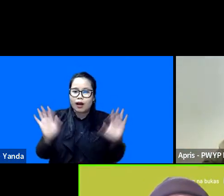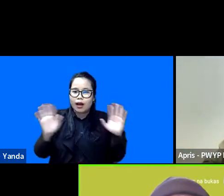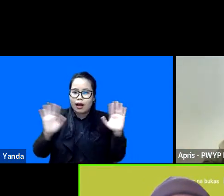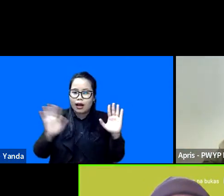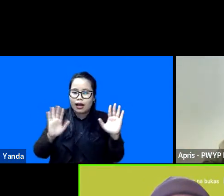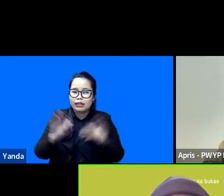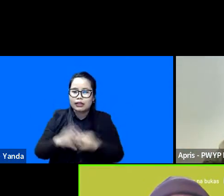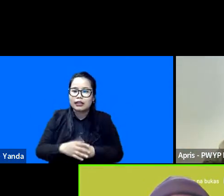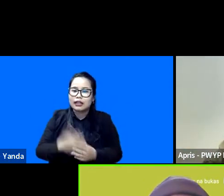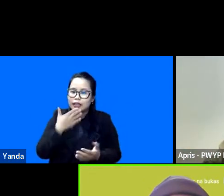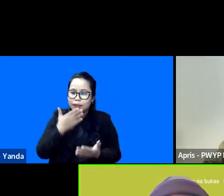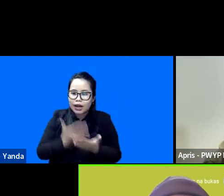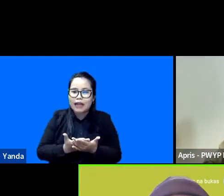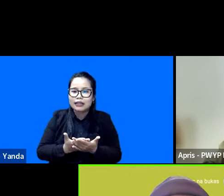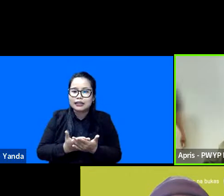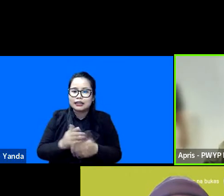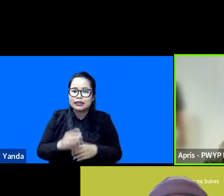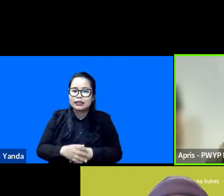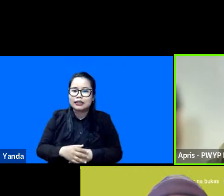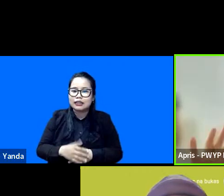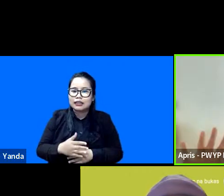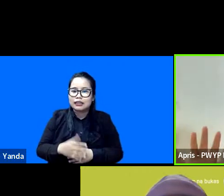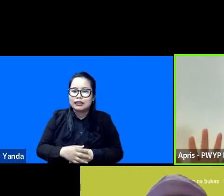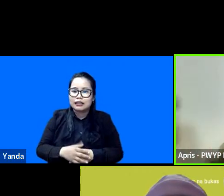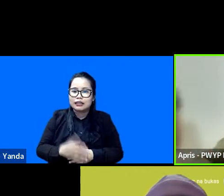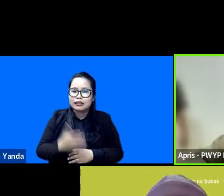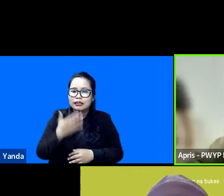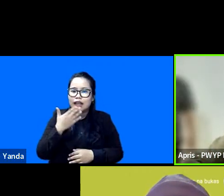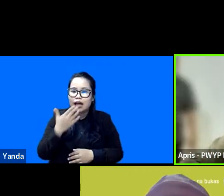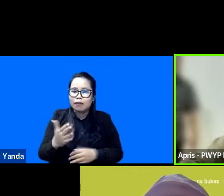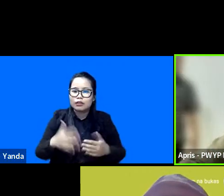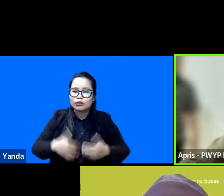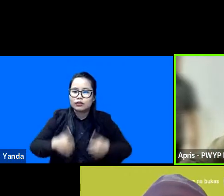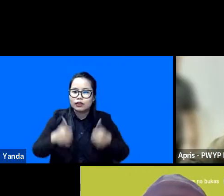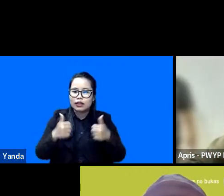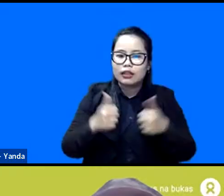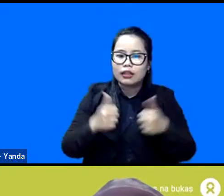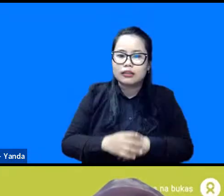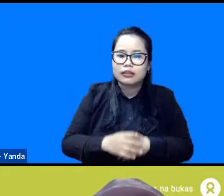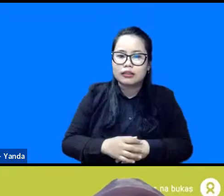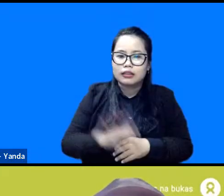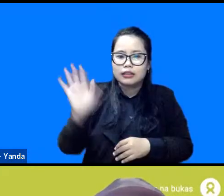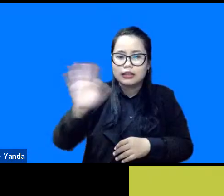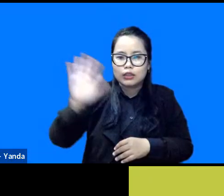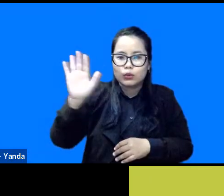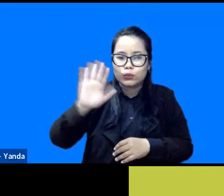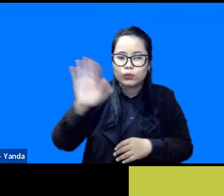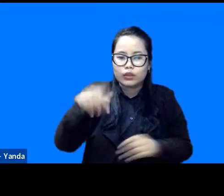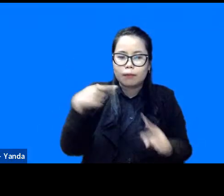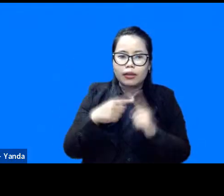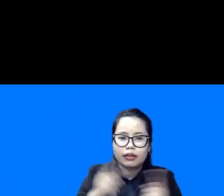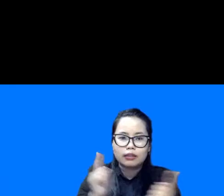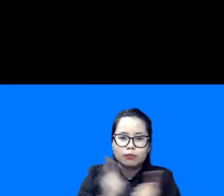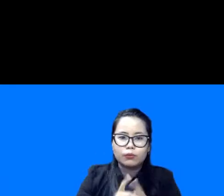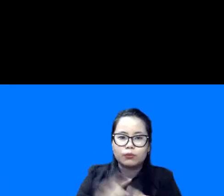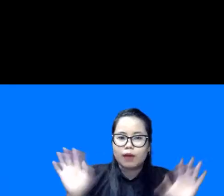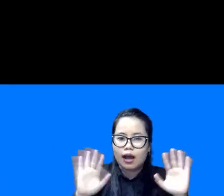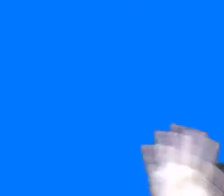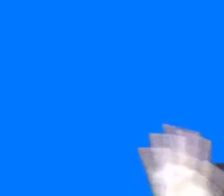Thank Yes, you. thank you. Salamat. Thank you. Salamat, Salamat. Bev. Yeah, see you. Bye. See you.